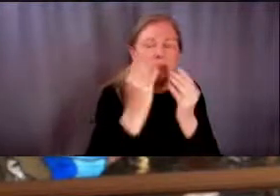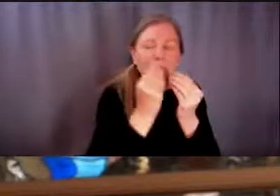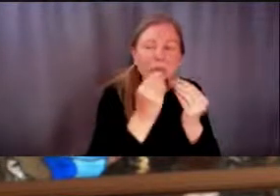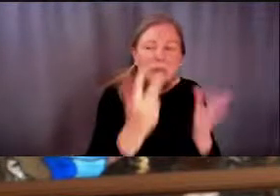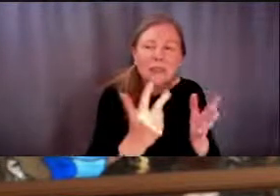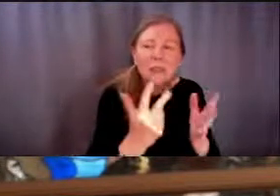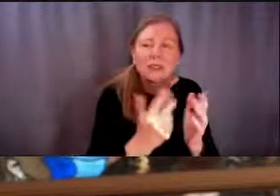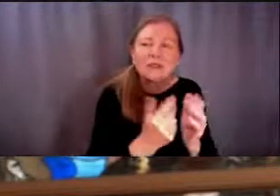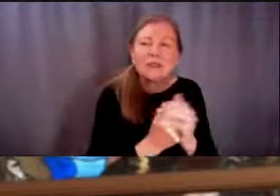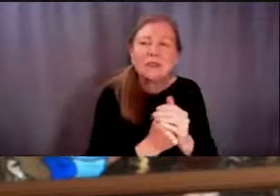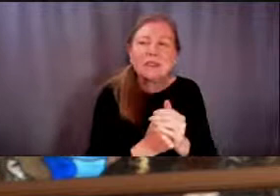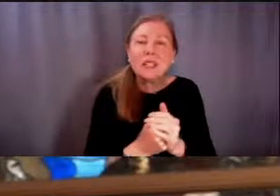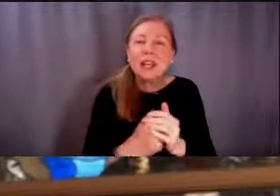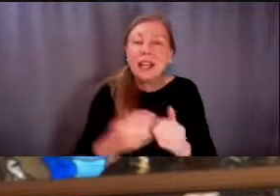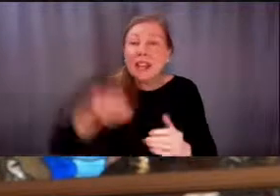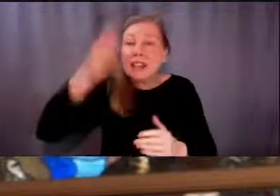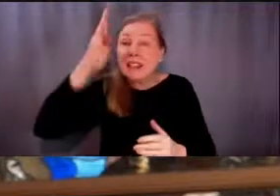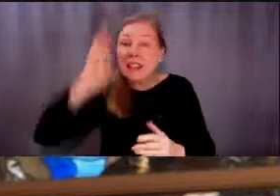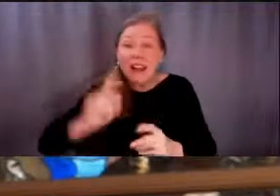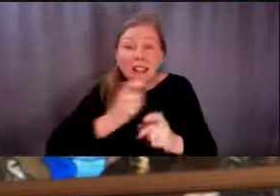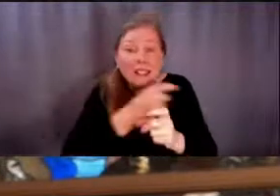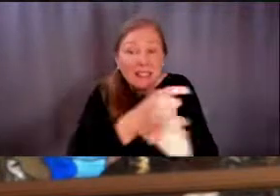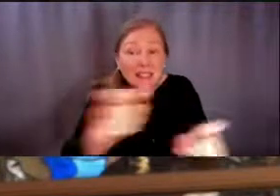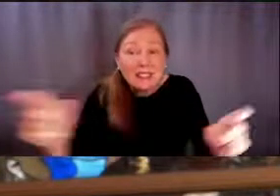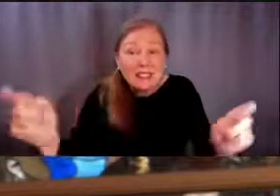has given you this same gift.